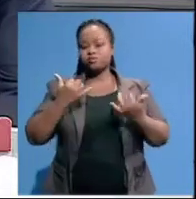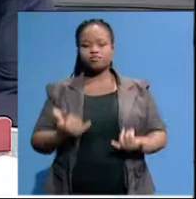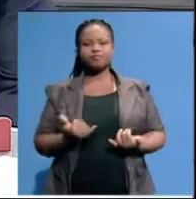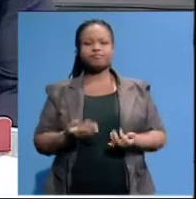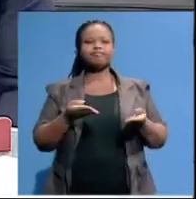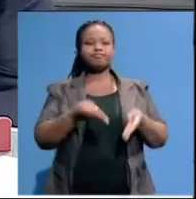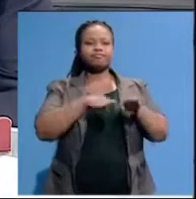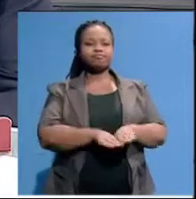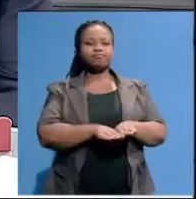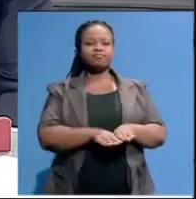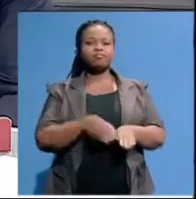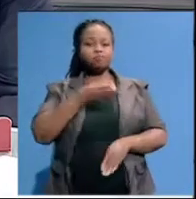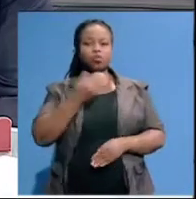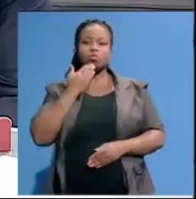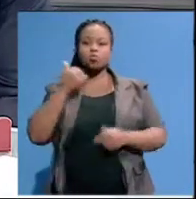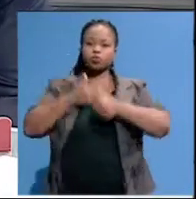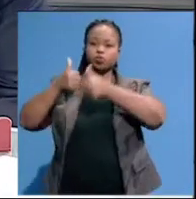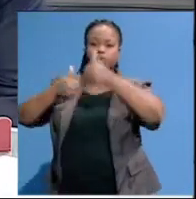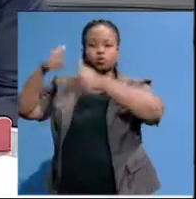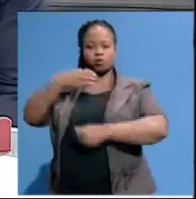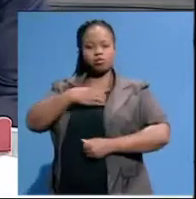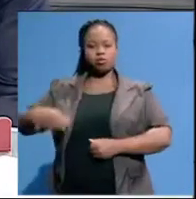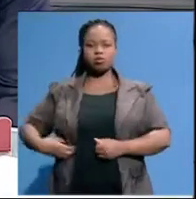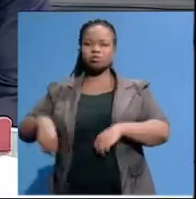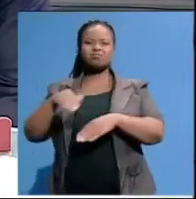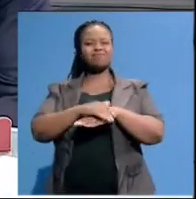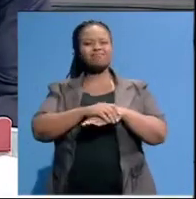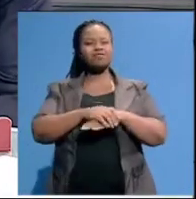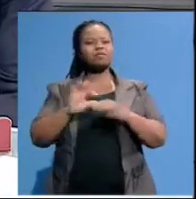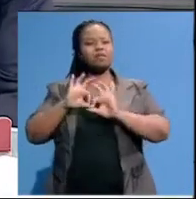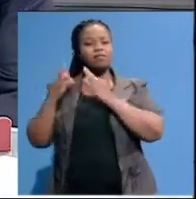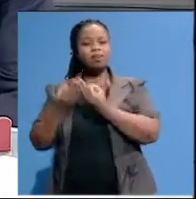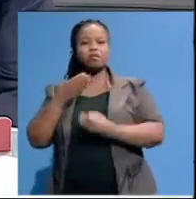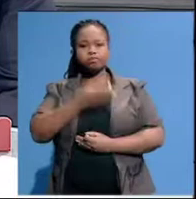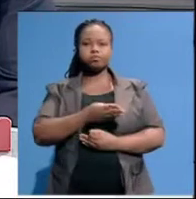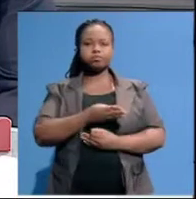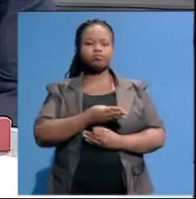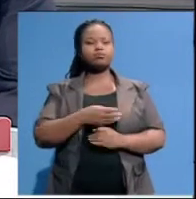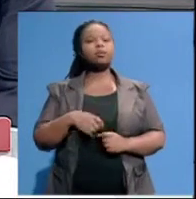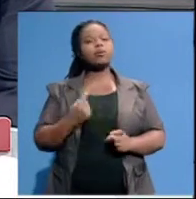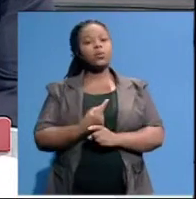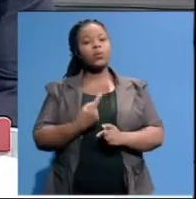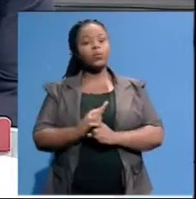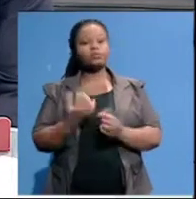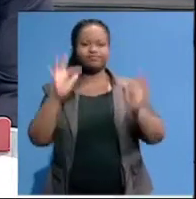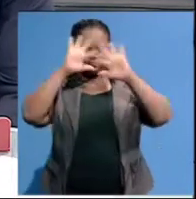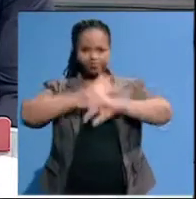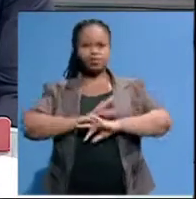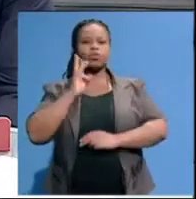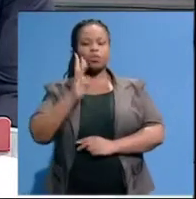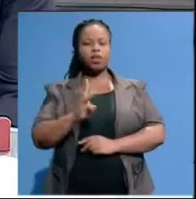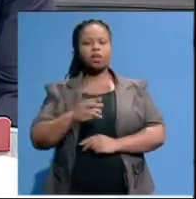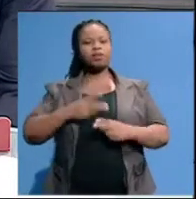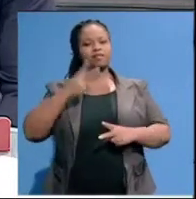ceremony attended by dignitaries, heads of state, friends and the family of uTata Madiba. And today we're going to be bidding a fond farewell